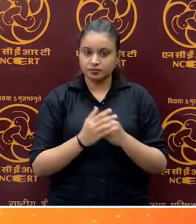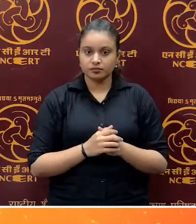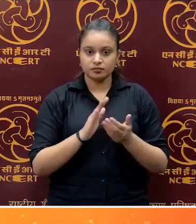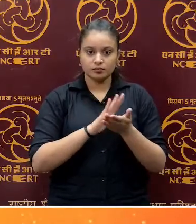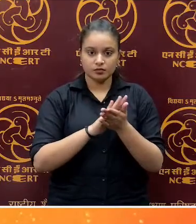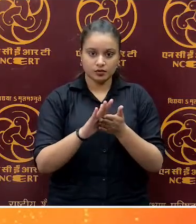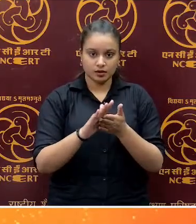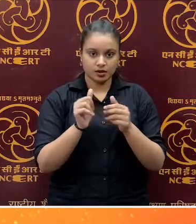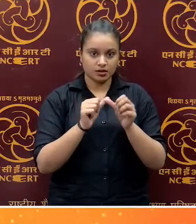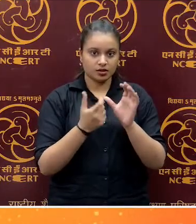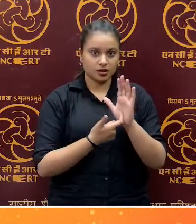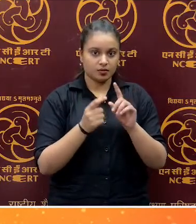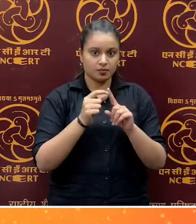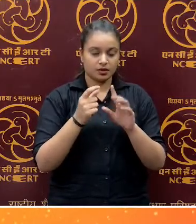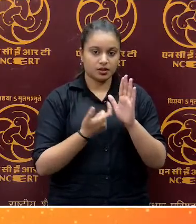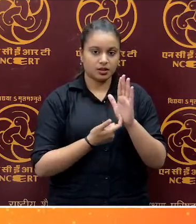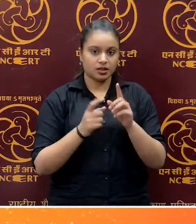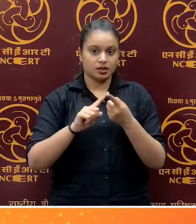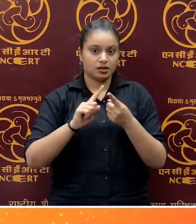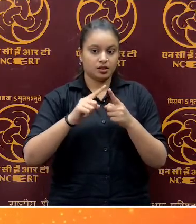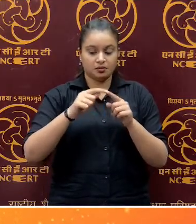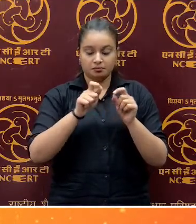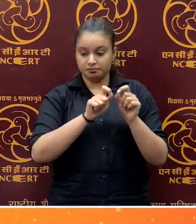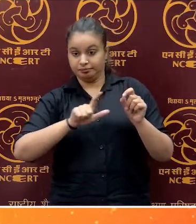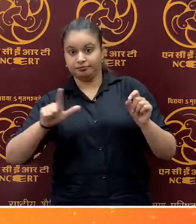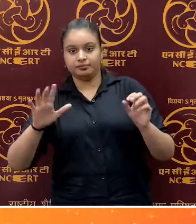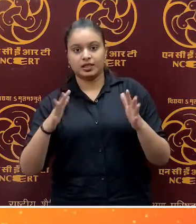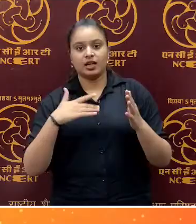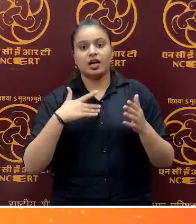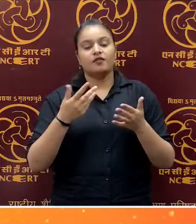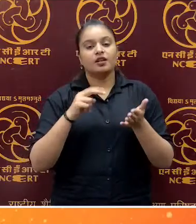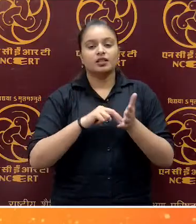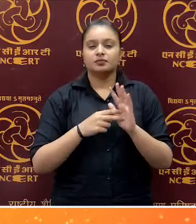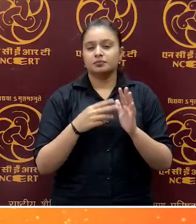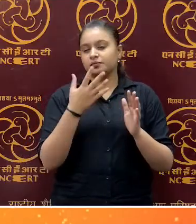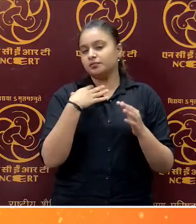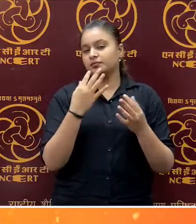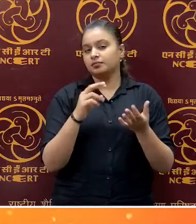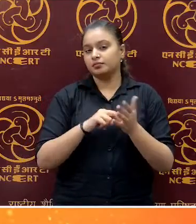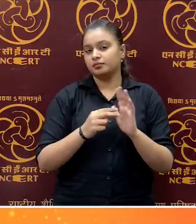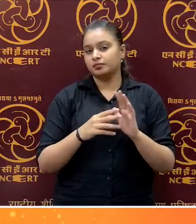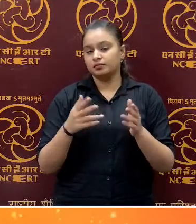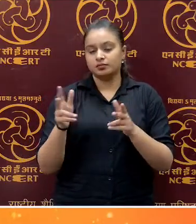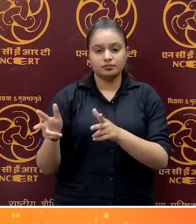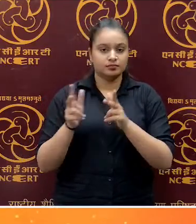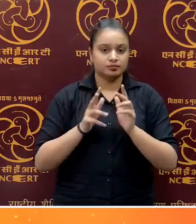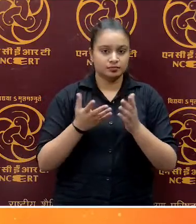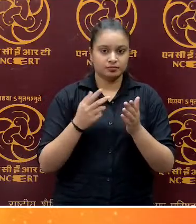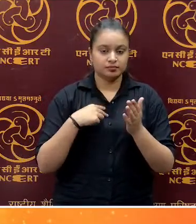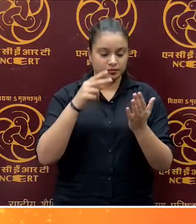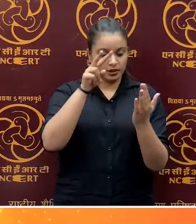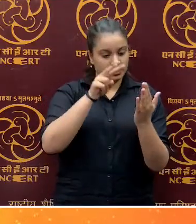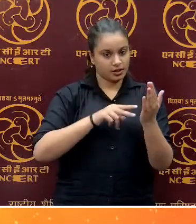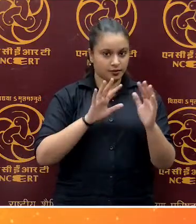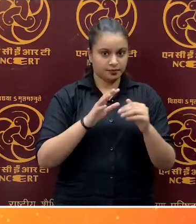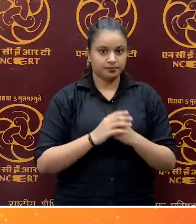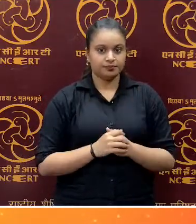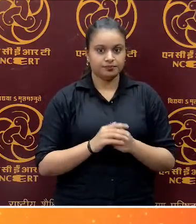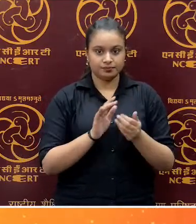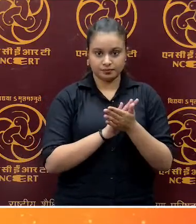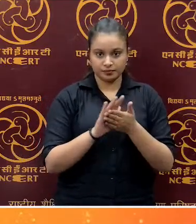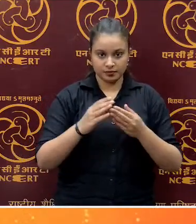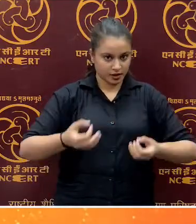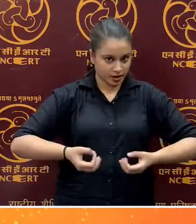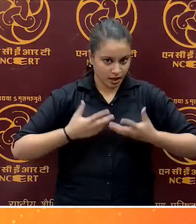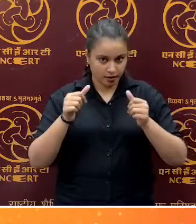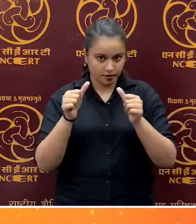Harpreet. It's a long one, but you know what? I've got this interesting meaning, and that's given to me by ma'am only. So I'm just reading it, okay? So H for